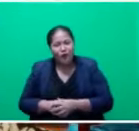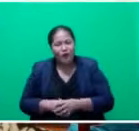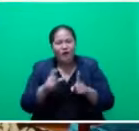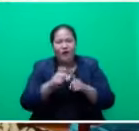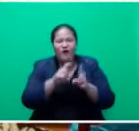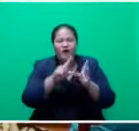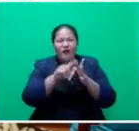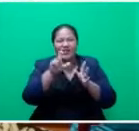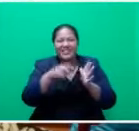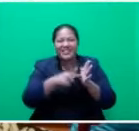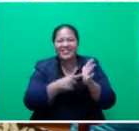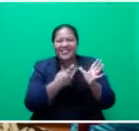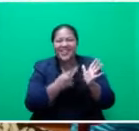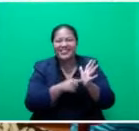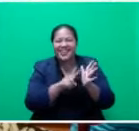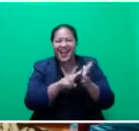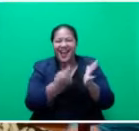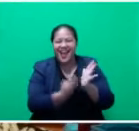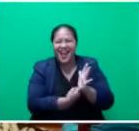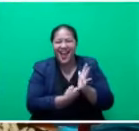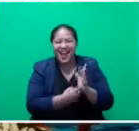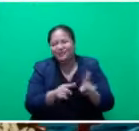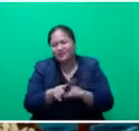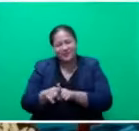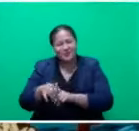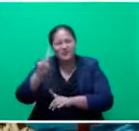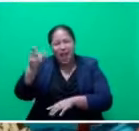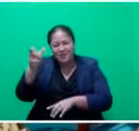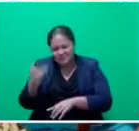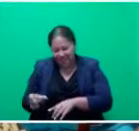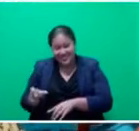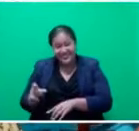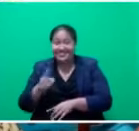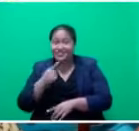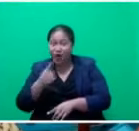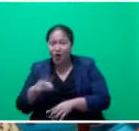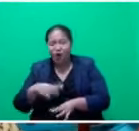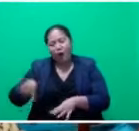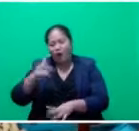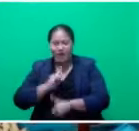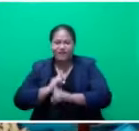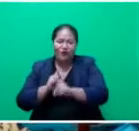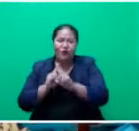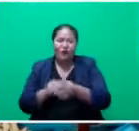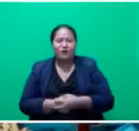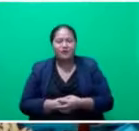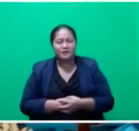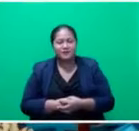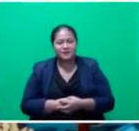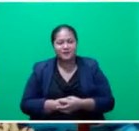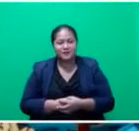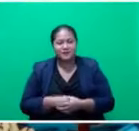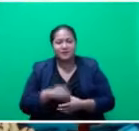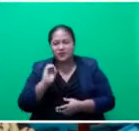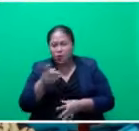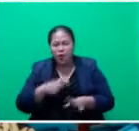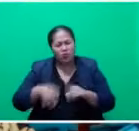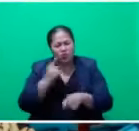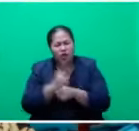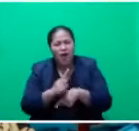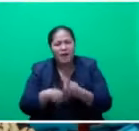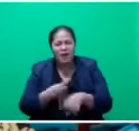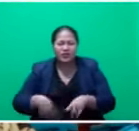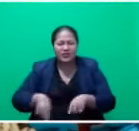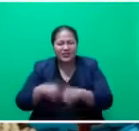laws that have been passed, Mr. Speaker. I was told by somebody that one minister was asked about the citizenship law, the passport law, the immigration